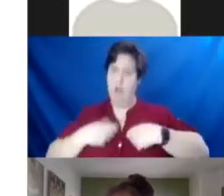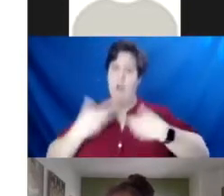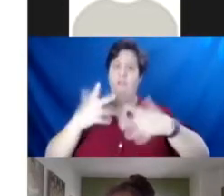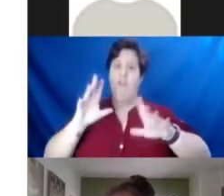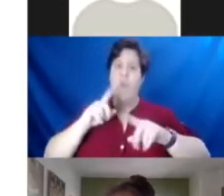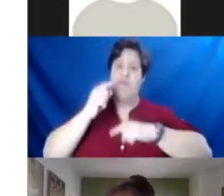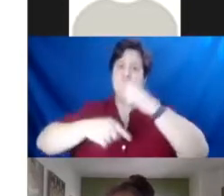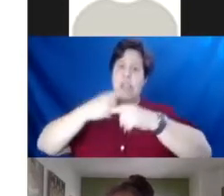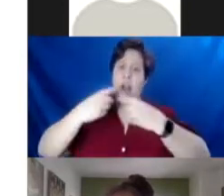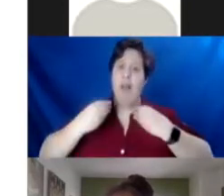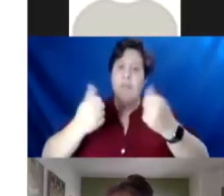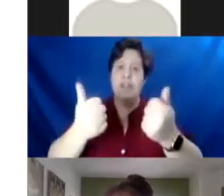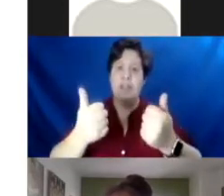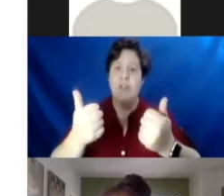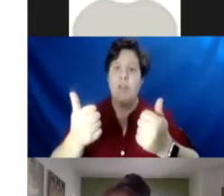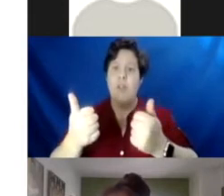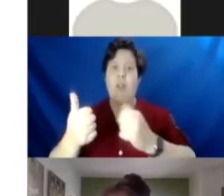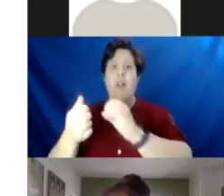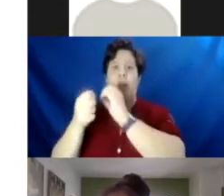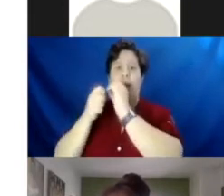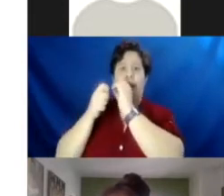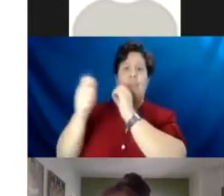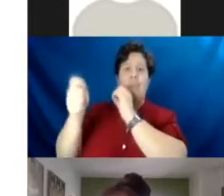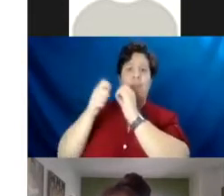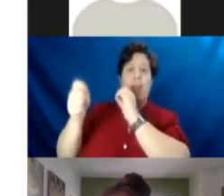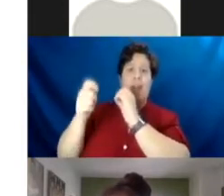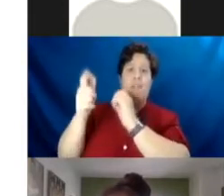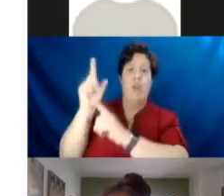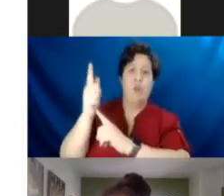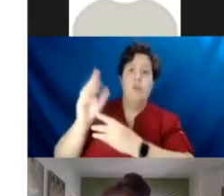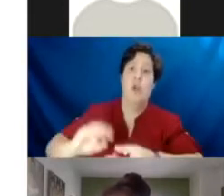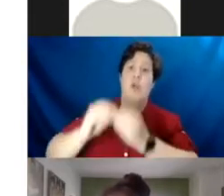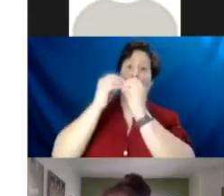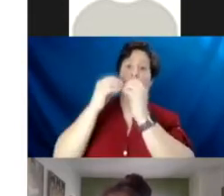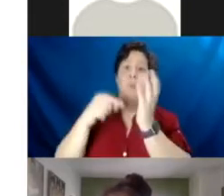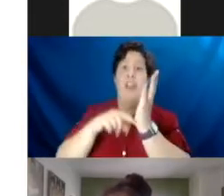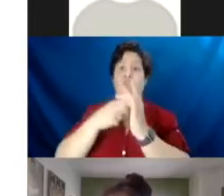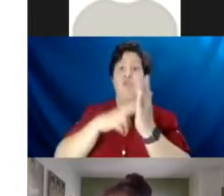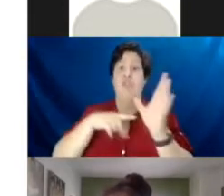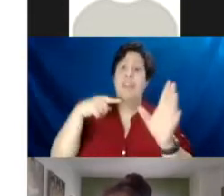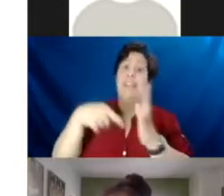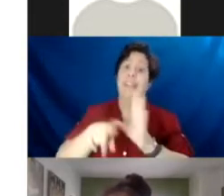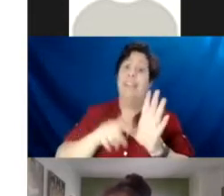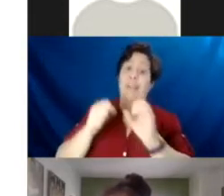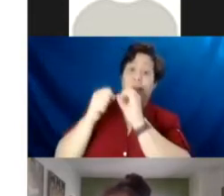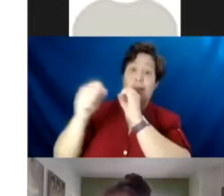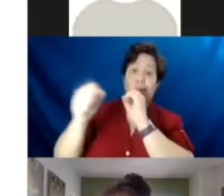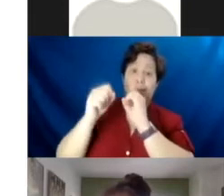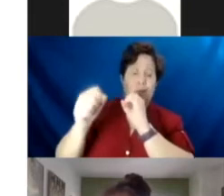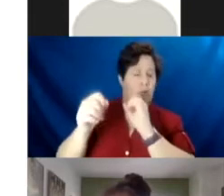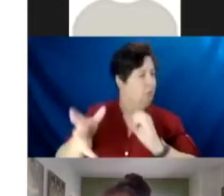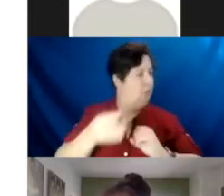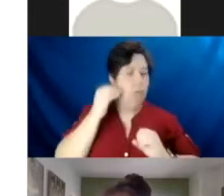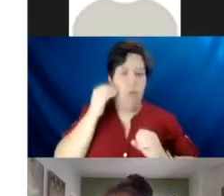materials. A fanfare for Lewisham composed by Trinity brass players is playing at the DLR as you start your commute.